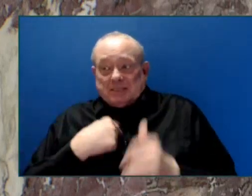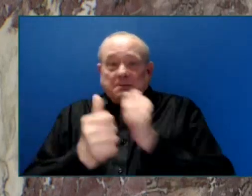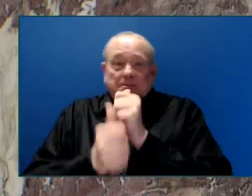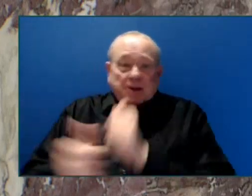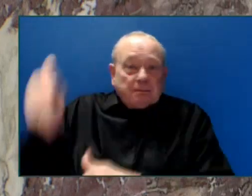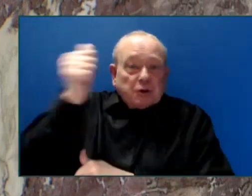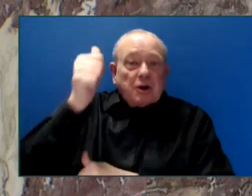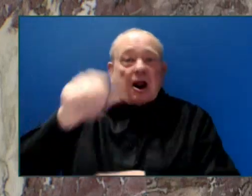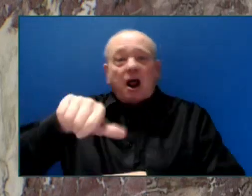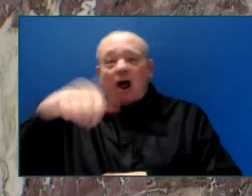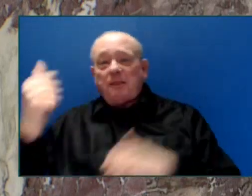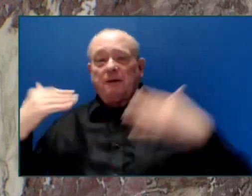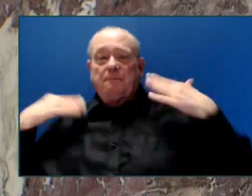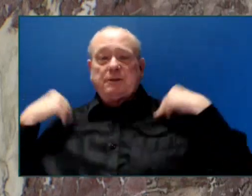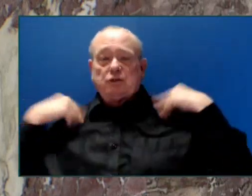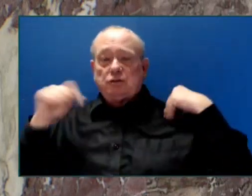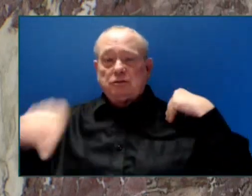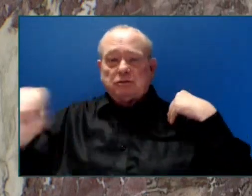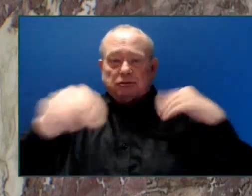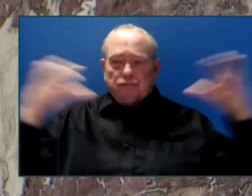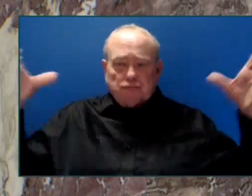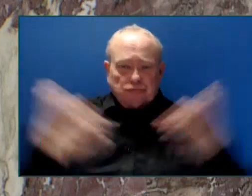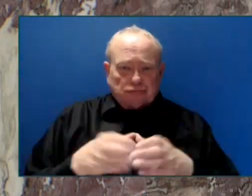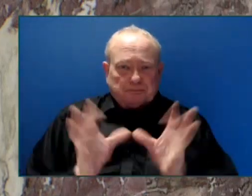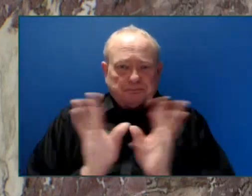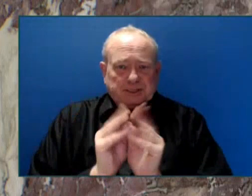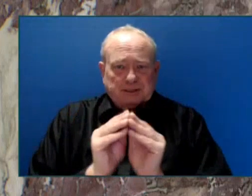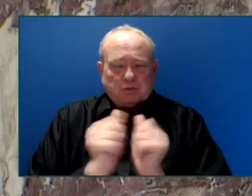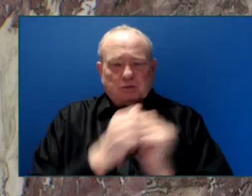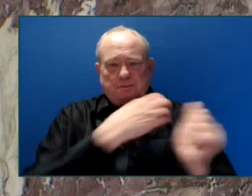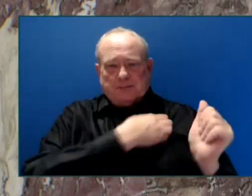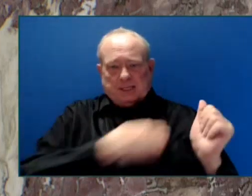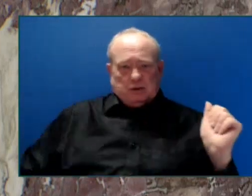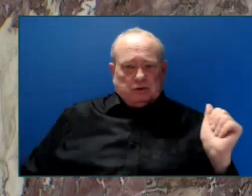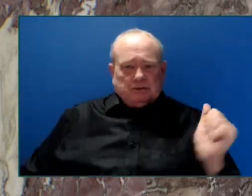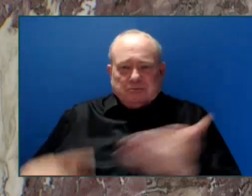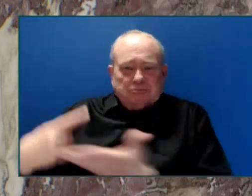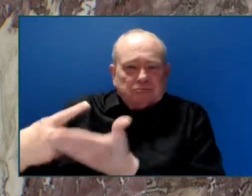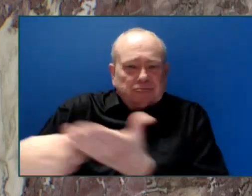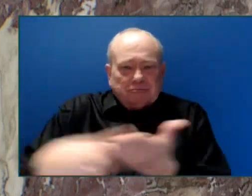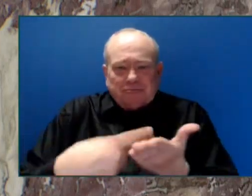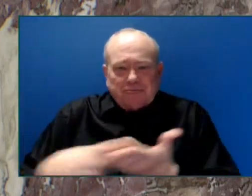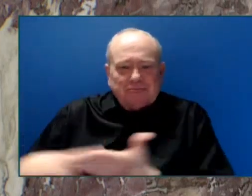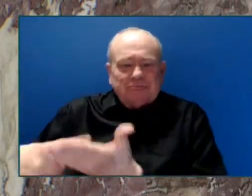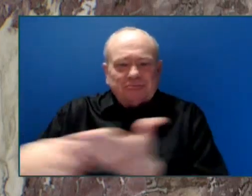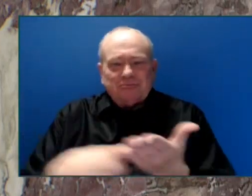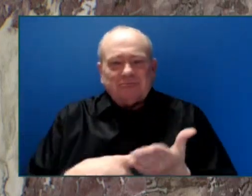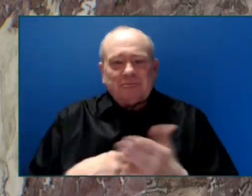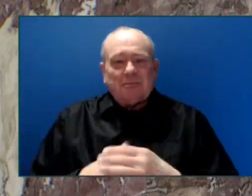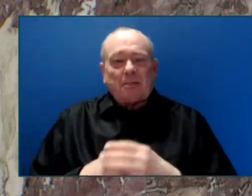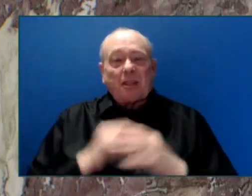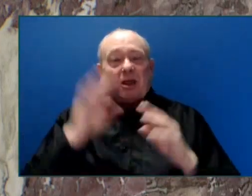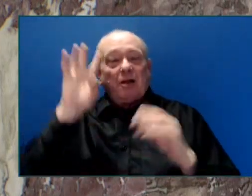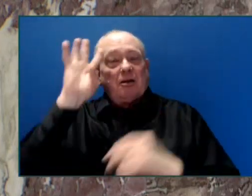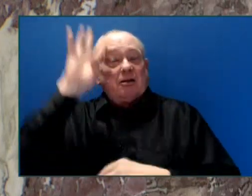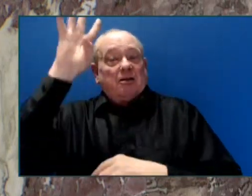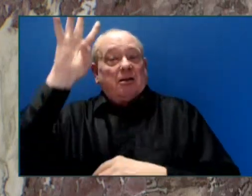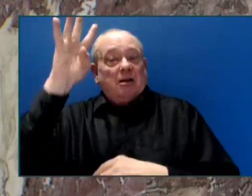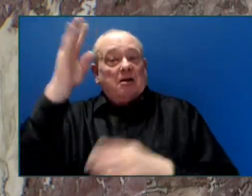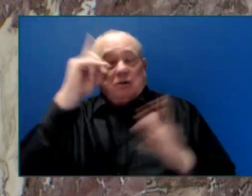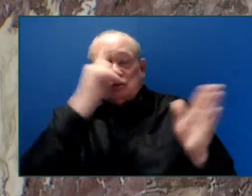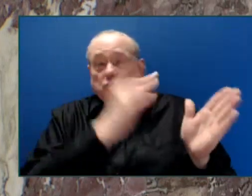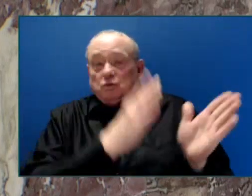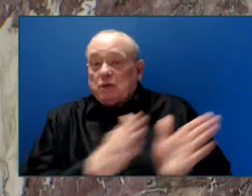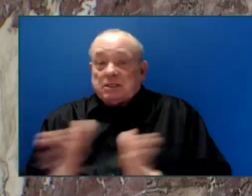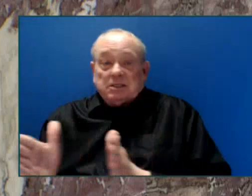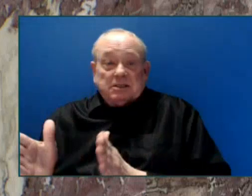mayors of the large communities, dealing with these challenges facing, and came up with a strategy that involved, first off, the Lepard-Butler